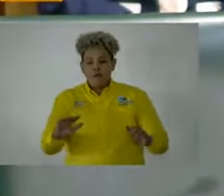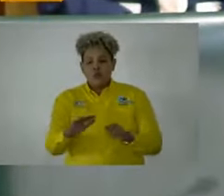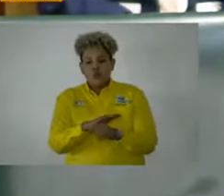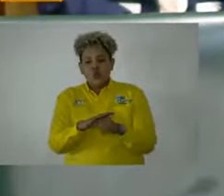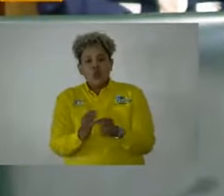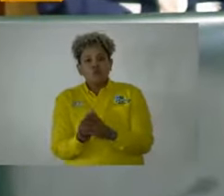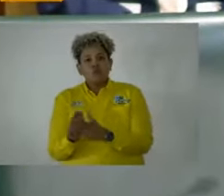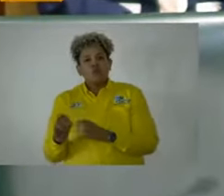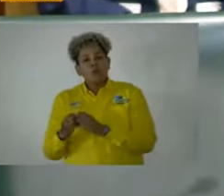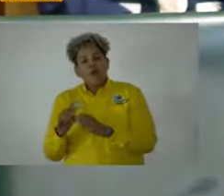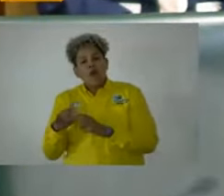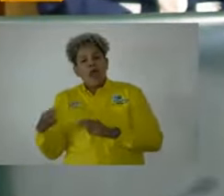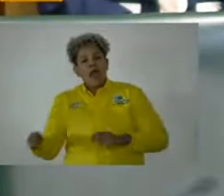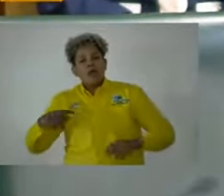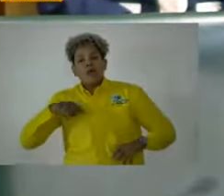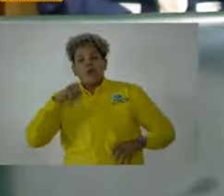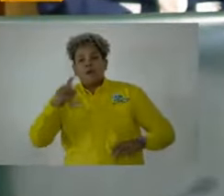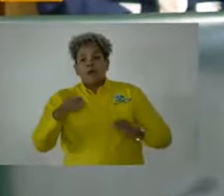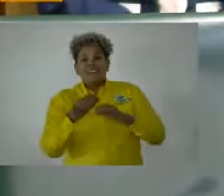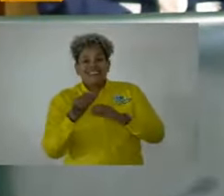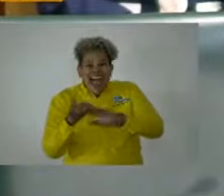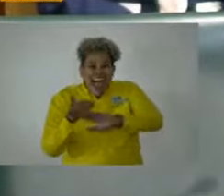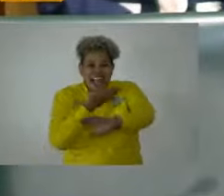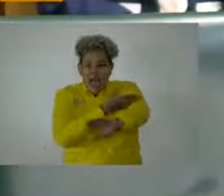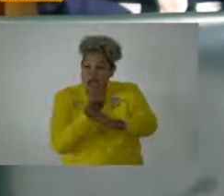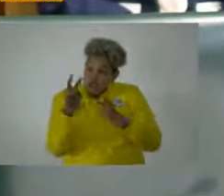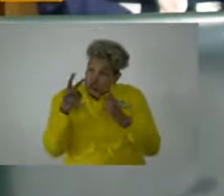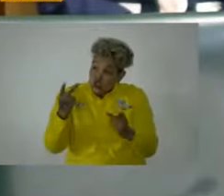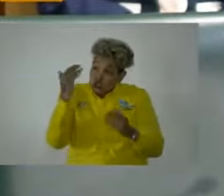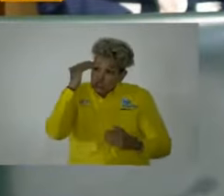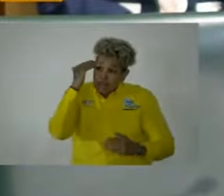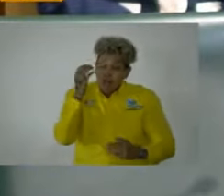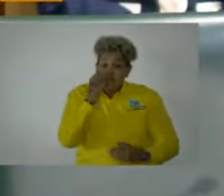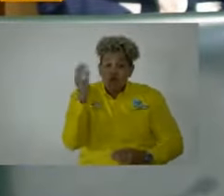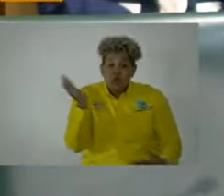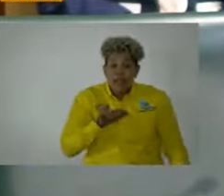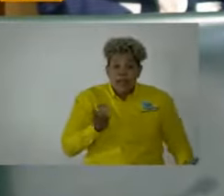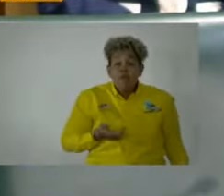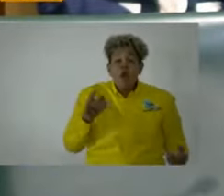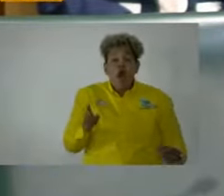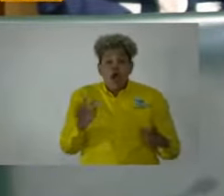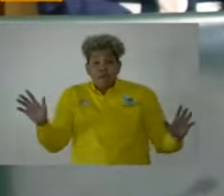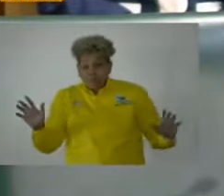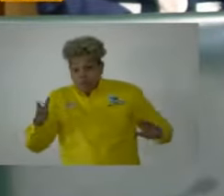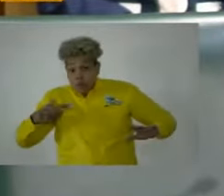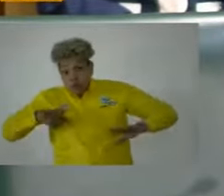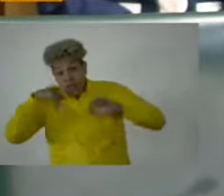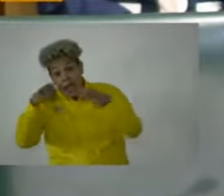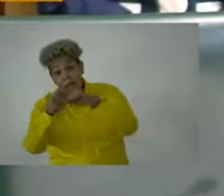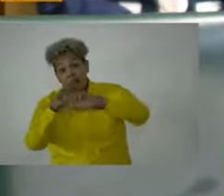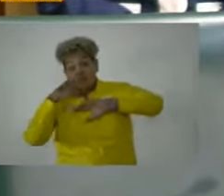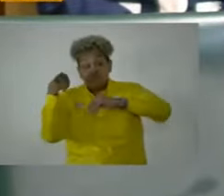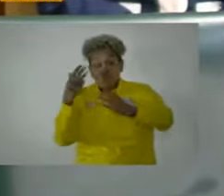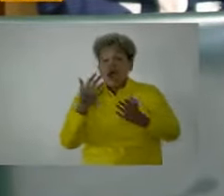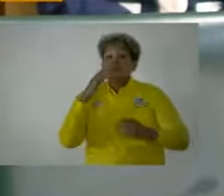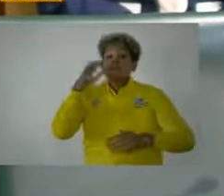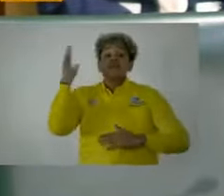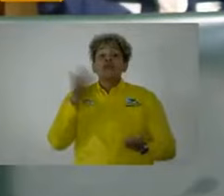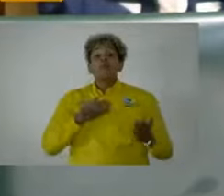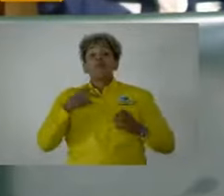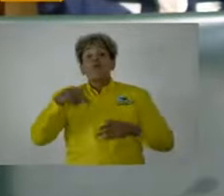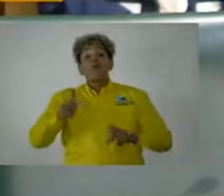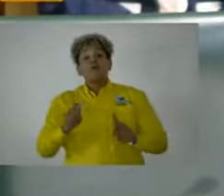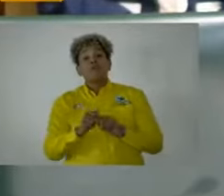production. We must enhance transparency, as I've said, in food imports. We can make the grant of import permits subject